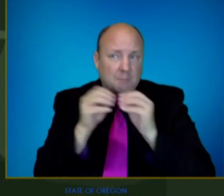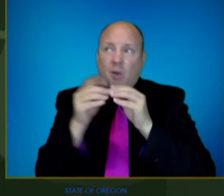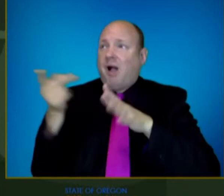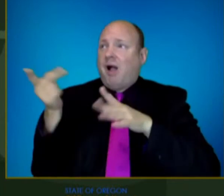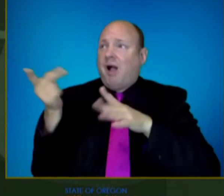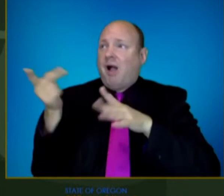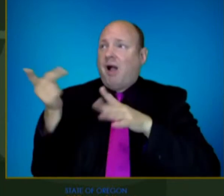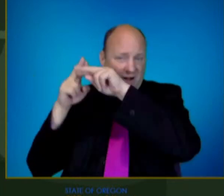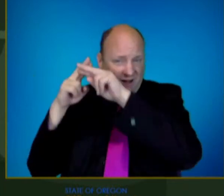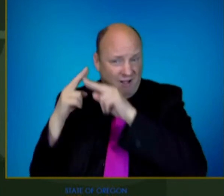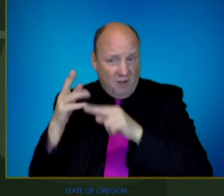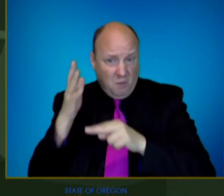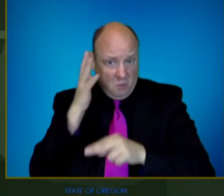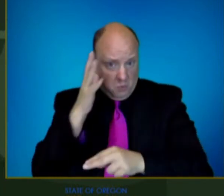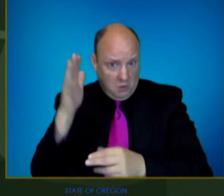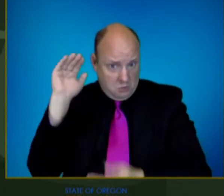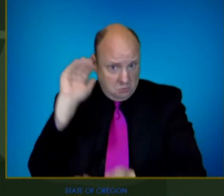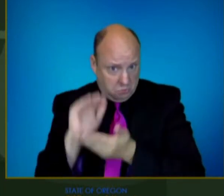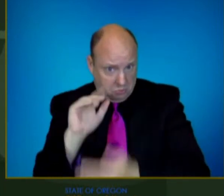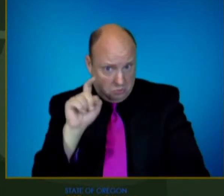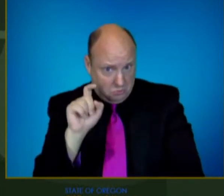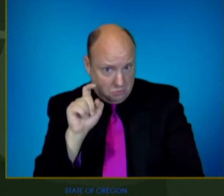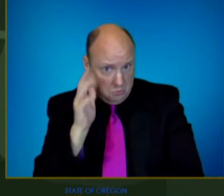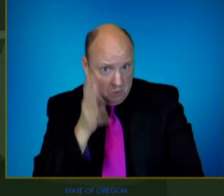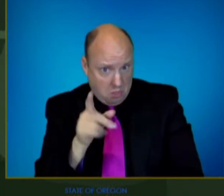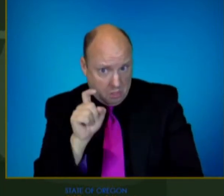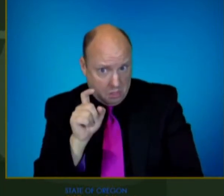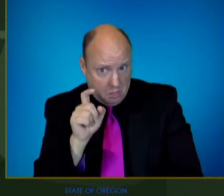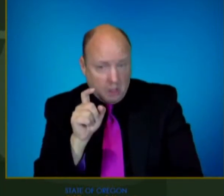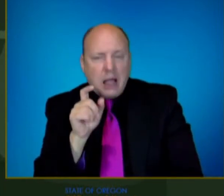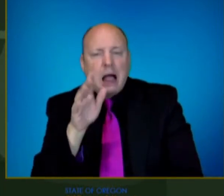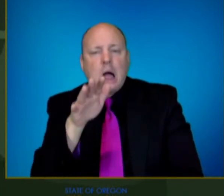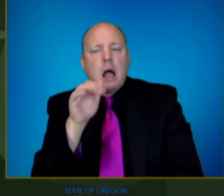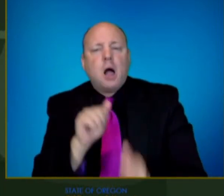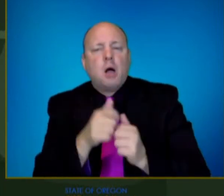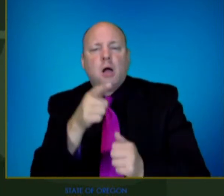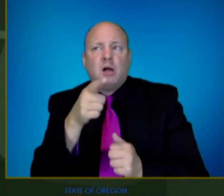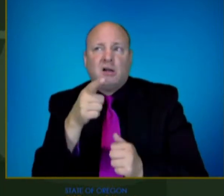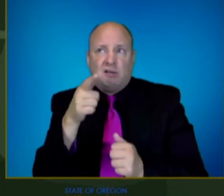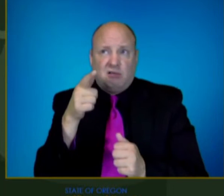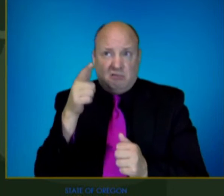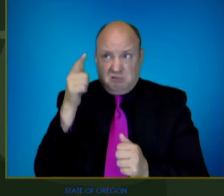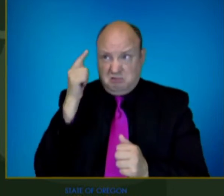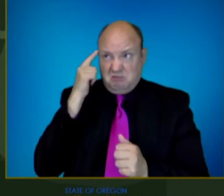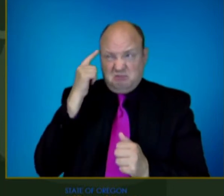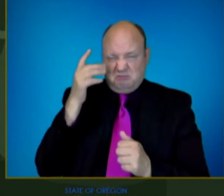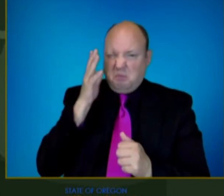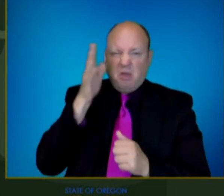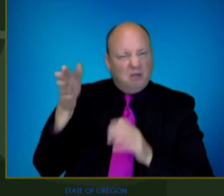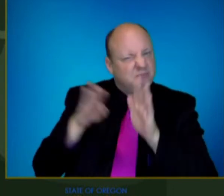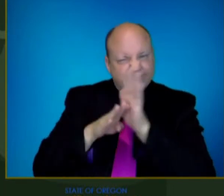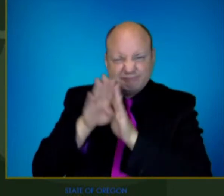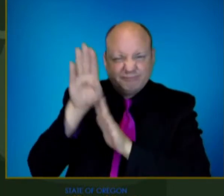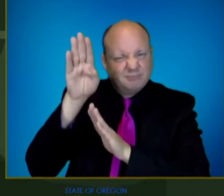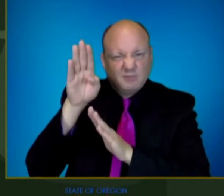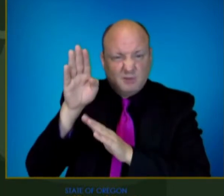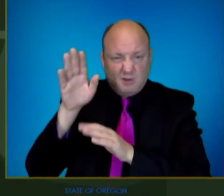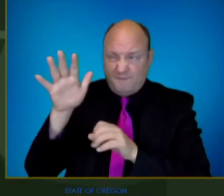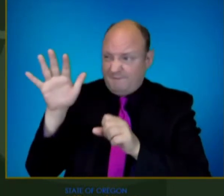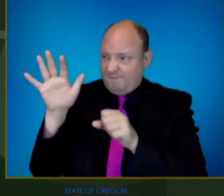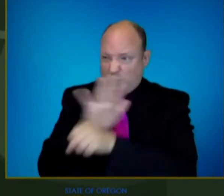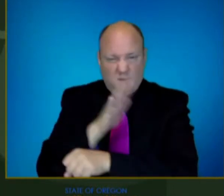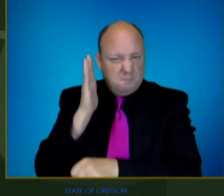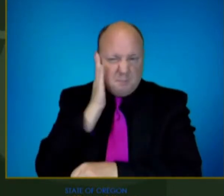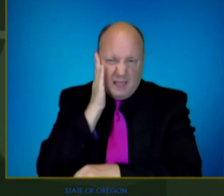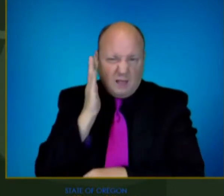overwhelmed, or do you expect that we're still going to be, 250 beds over our capacity? So I'll turn